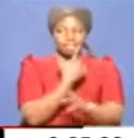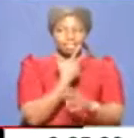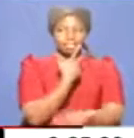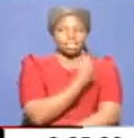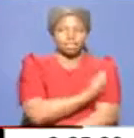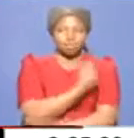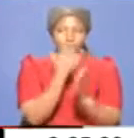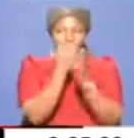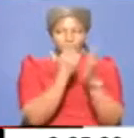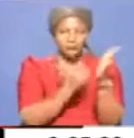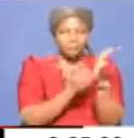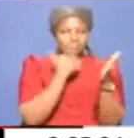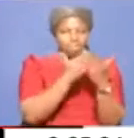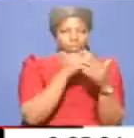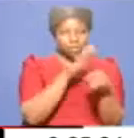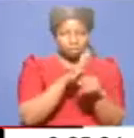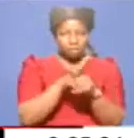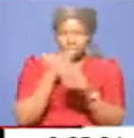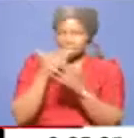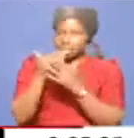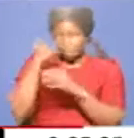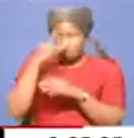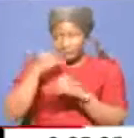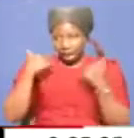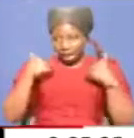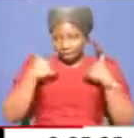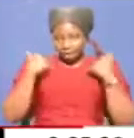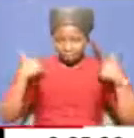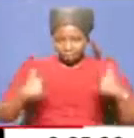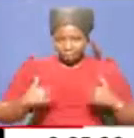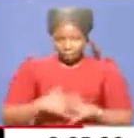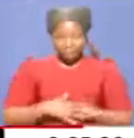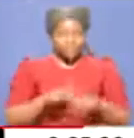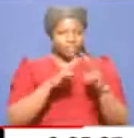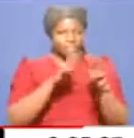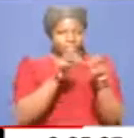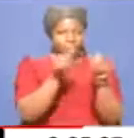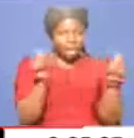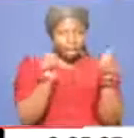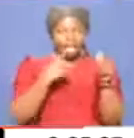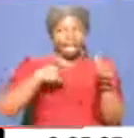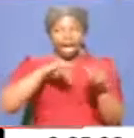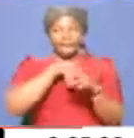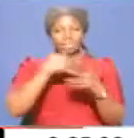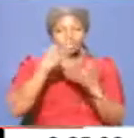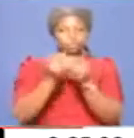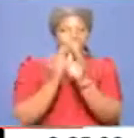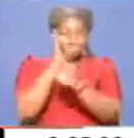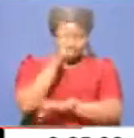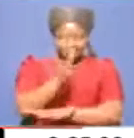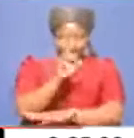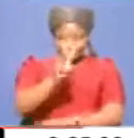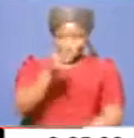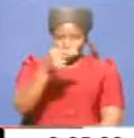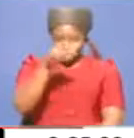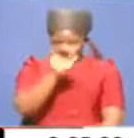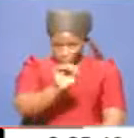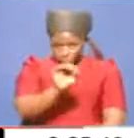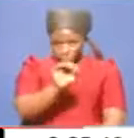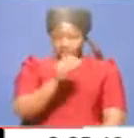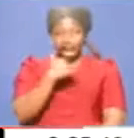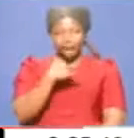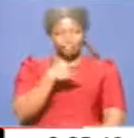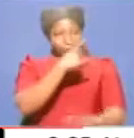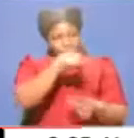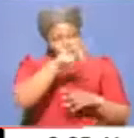Dr. Ari. Thank you for having me in the studio. Very well. Now, we'll get straight into it. The World Health Organization has